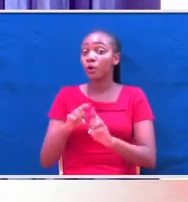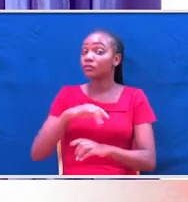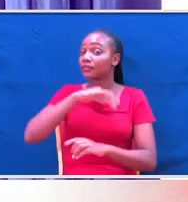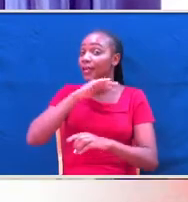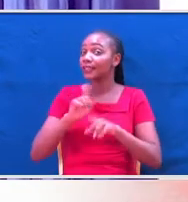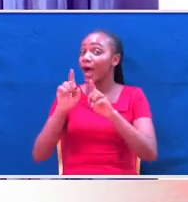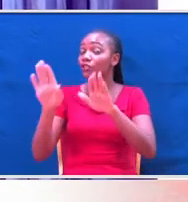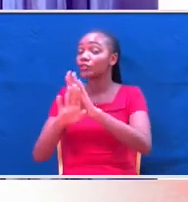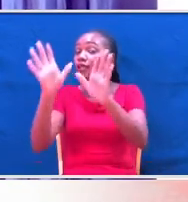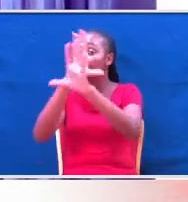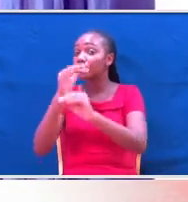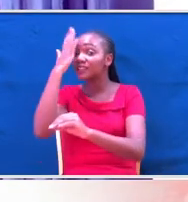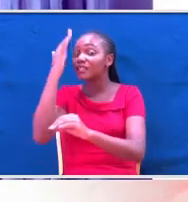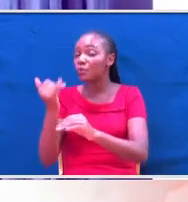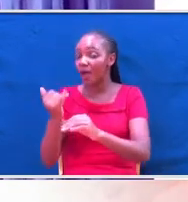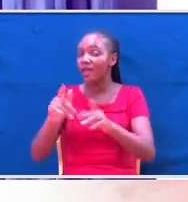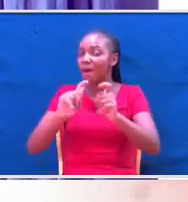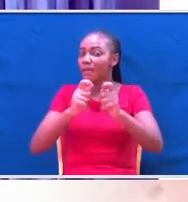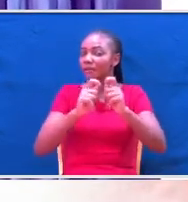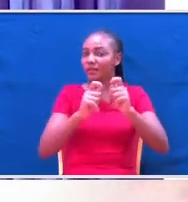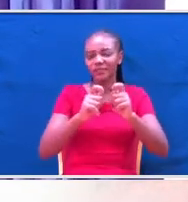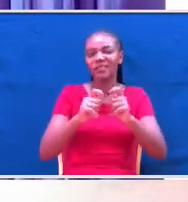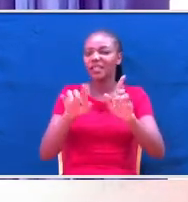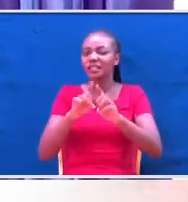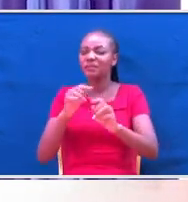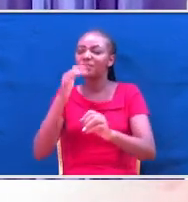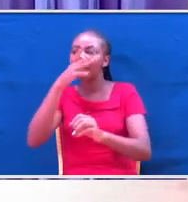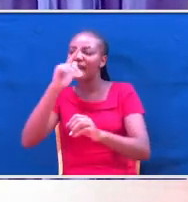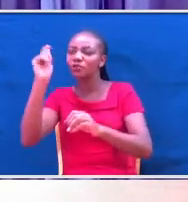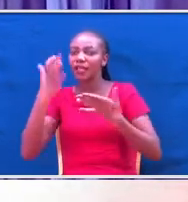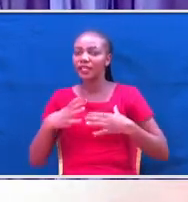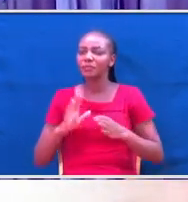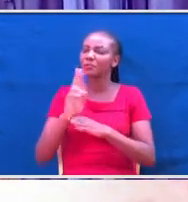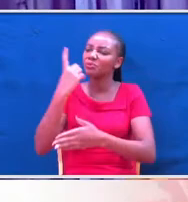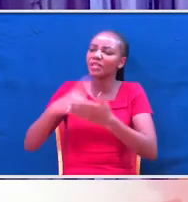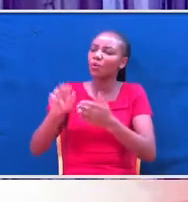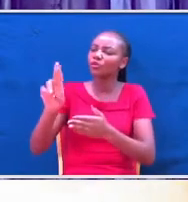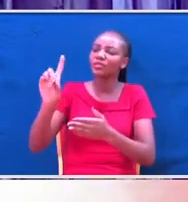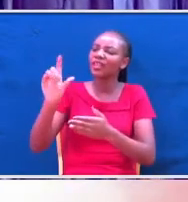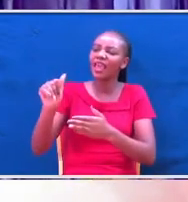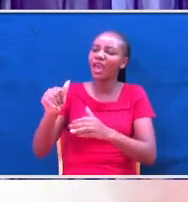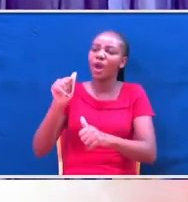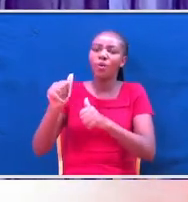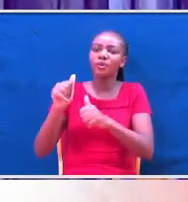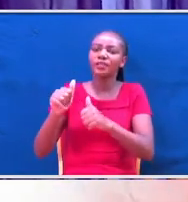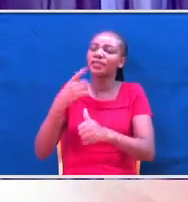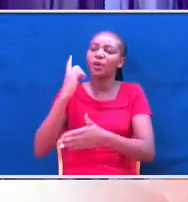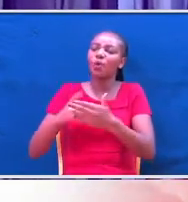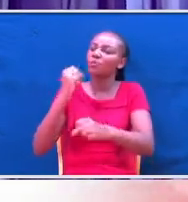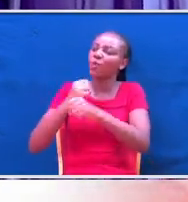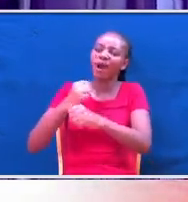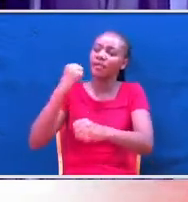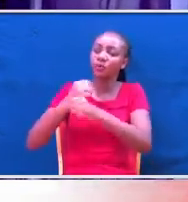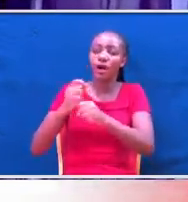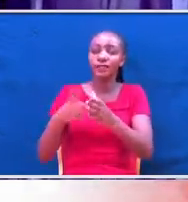the deputy president of defrauding Kenyans through his new political vehicle UDA, whose slogan Kazi ni Kazi,